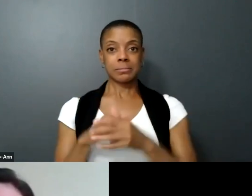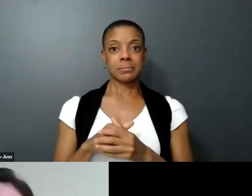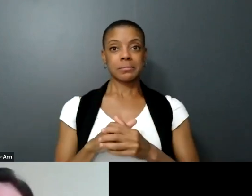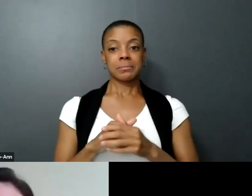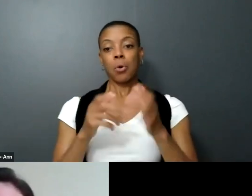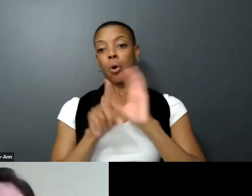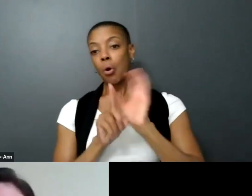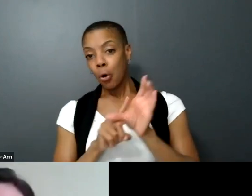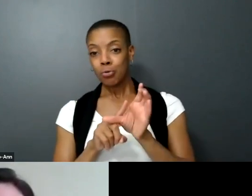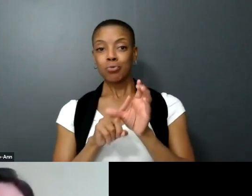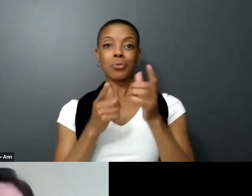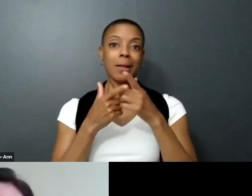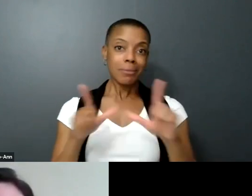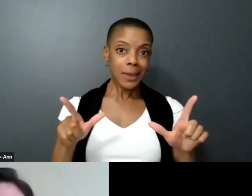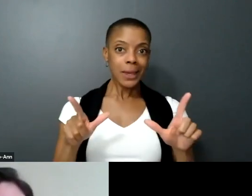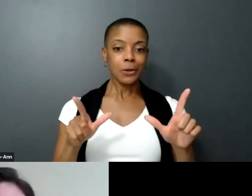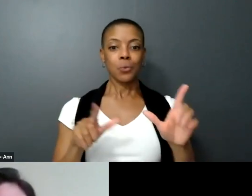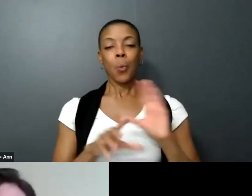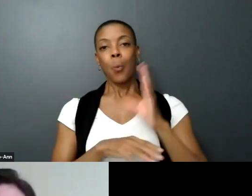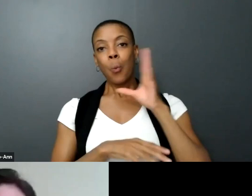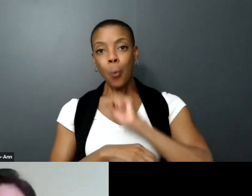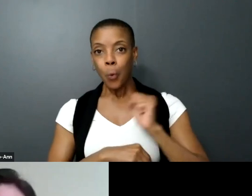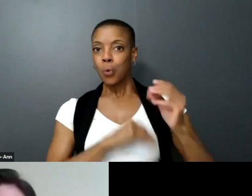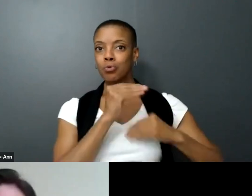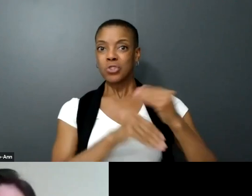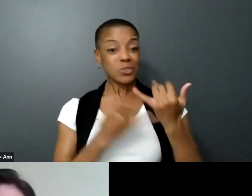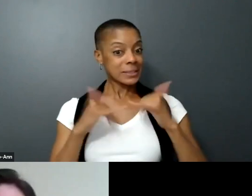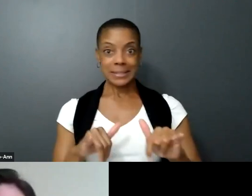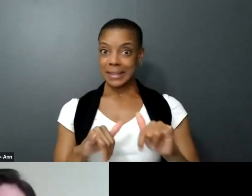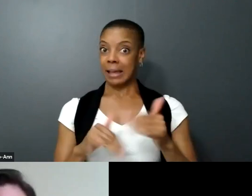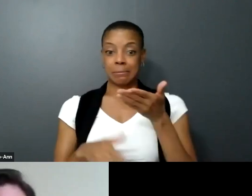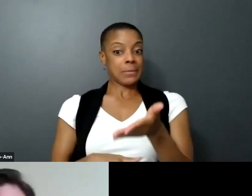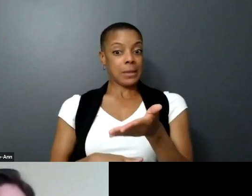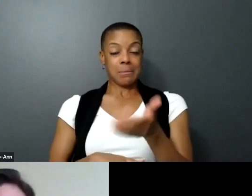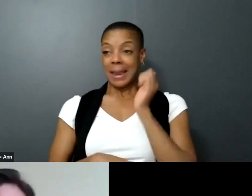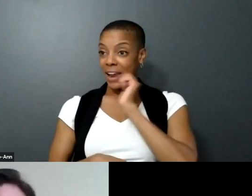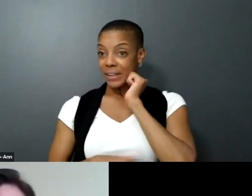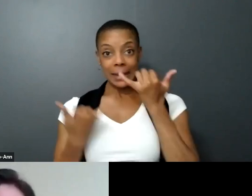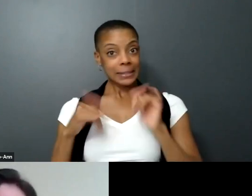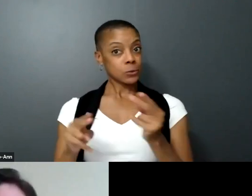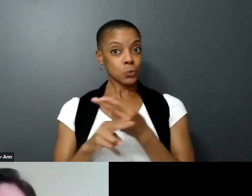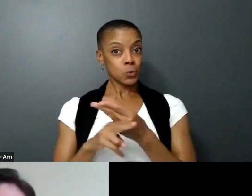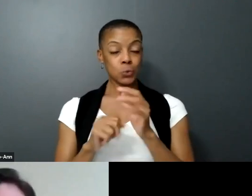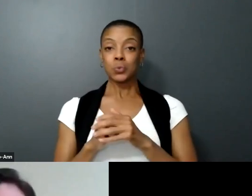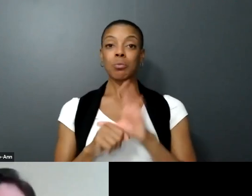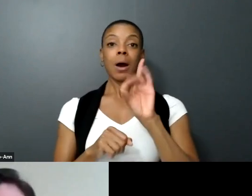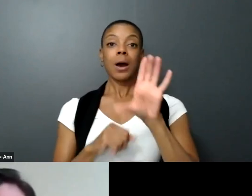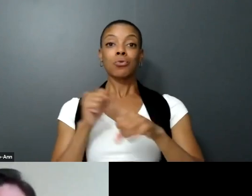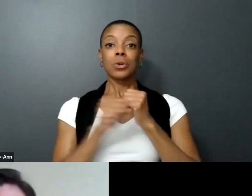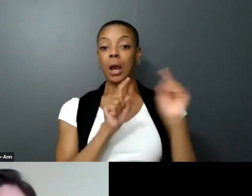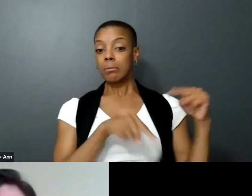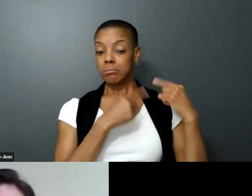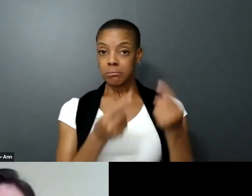living are still with us and are practiced every day by our community members. Over the last century, we've begun merging